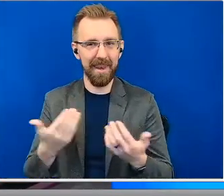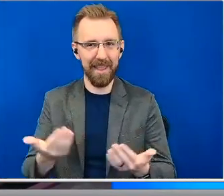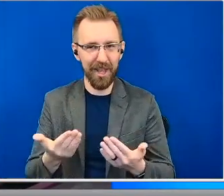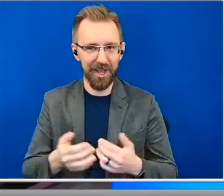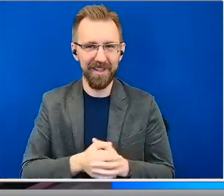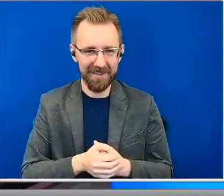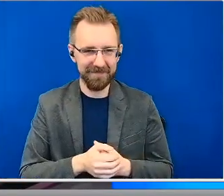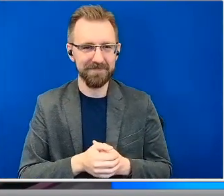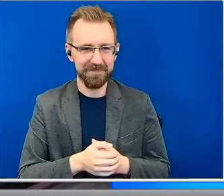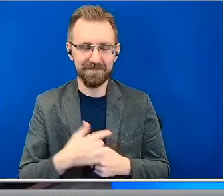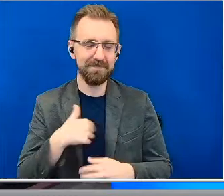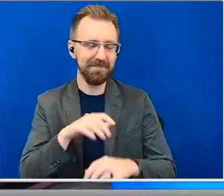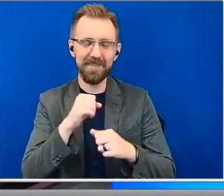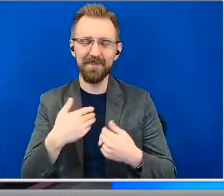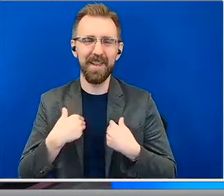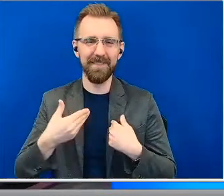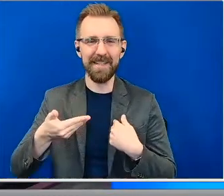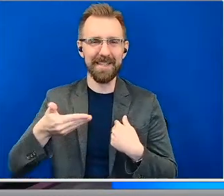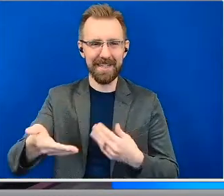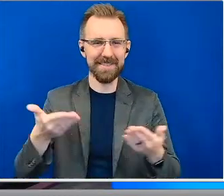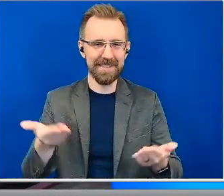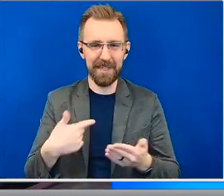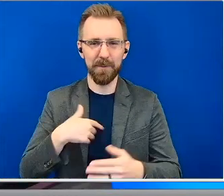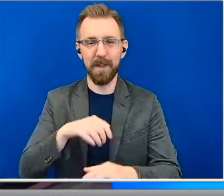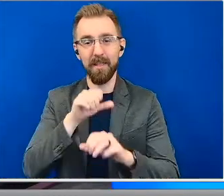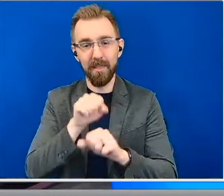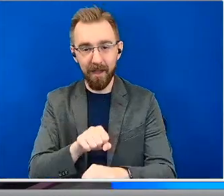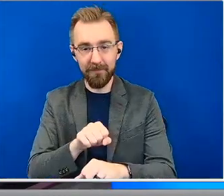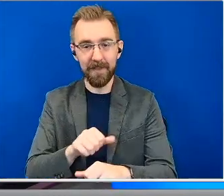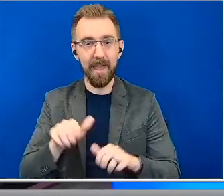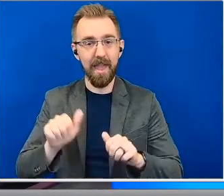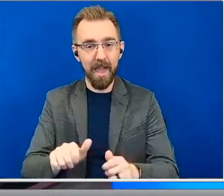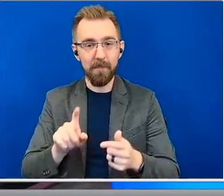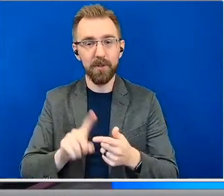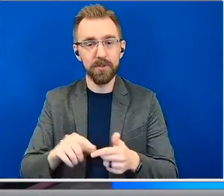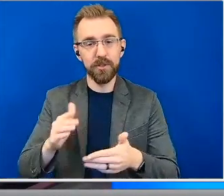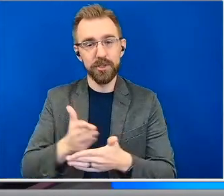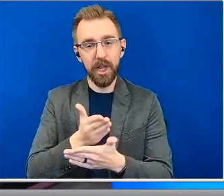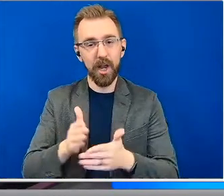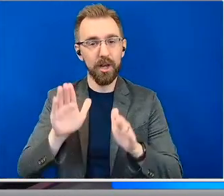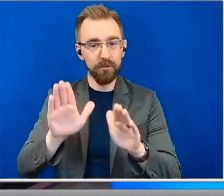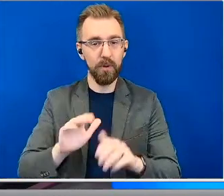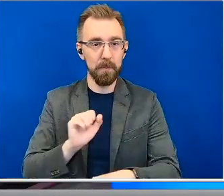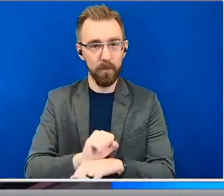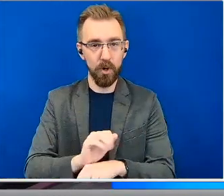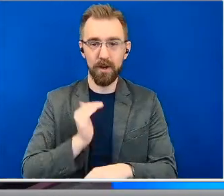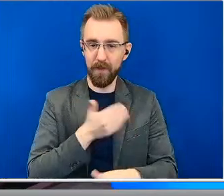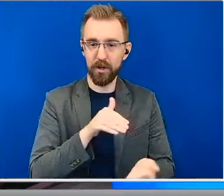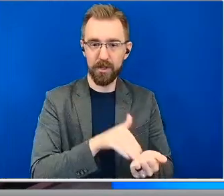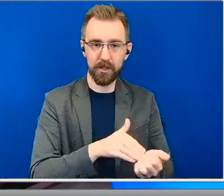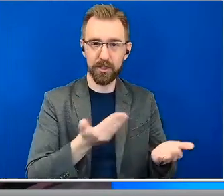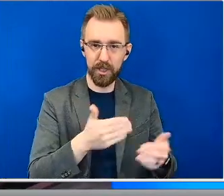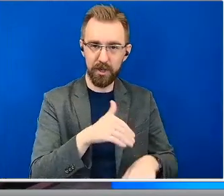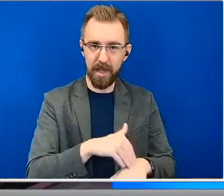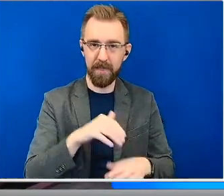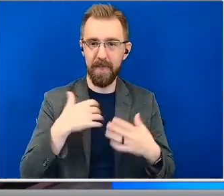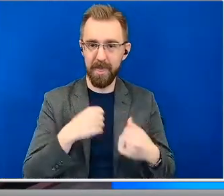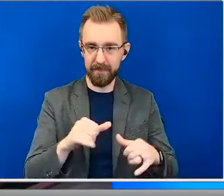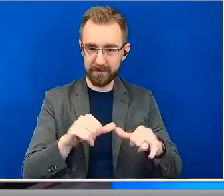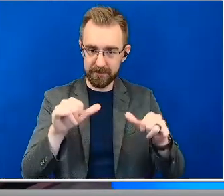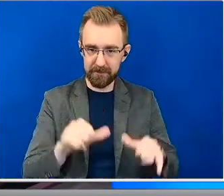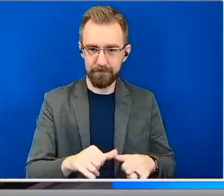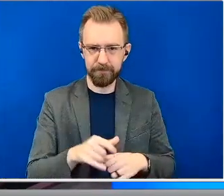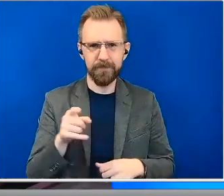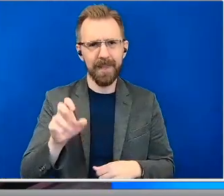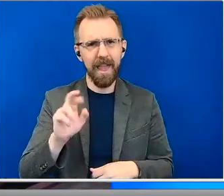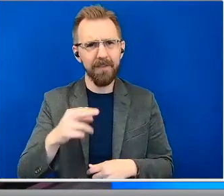having our guests on the show, and we love being able to share the incredible work of our doctors here at the health system. Have you ever wondered what your doctor